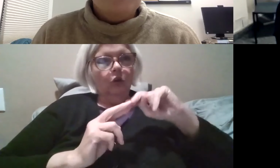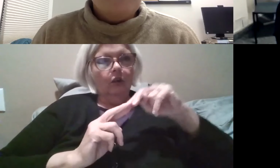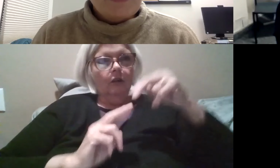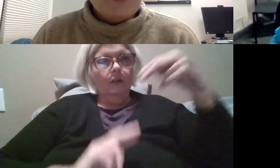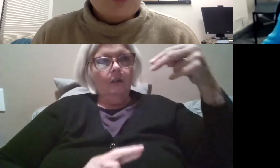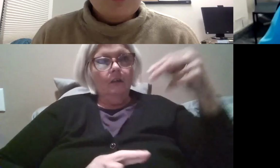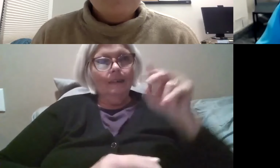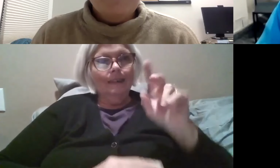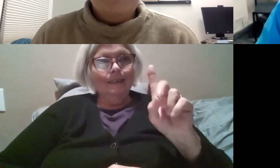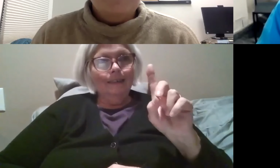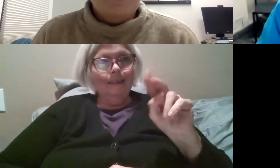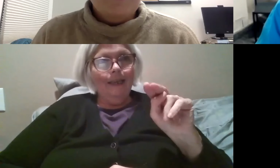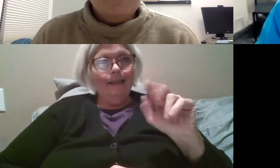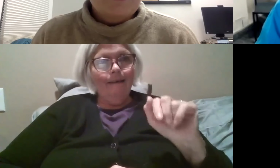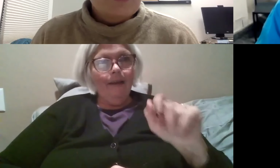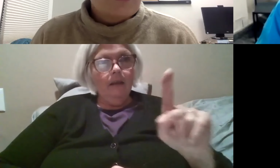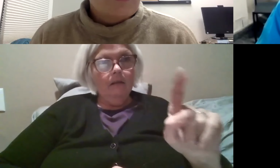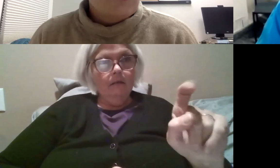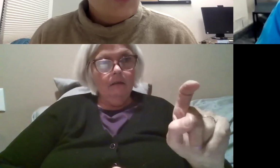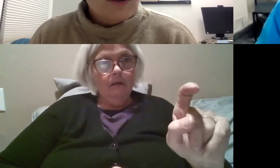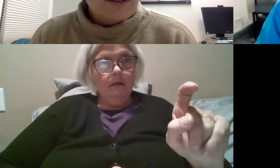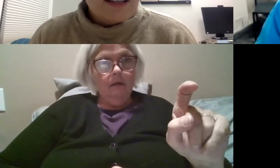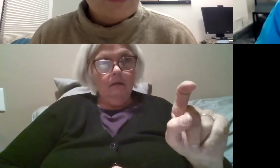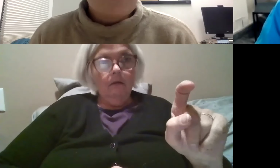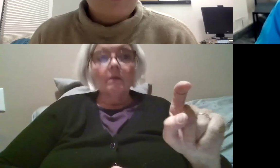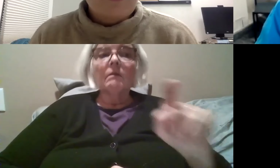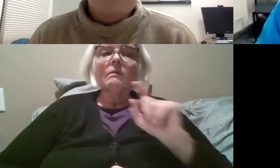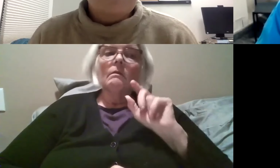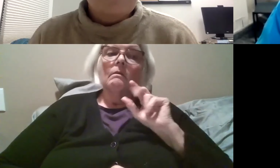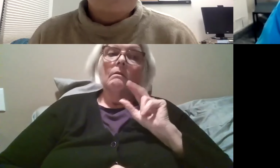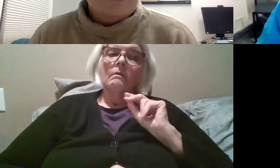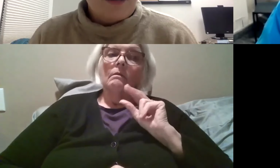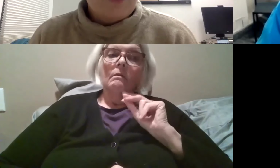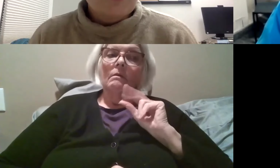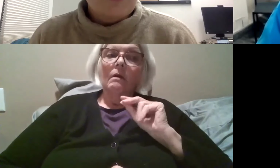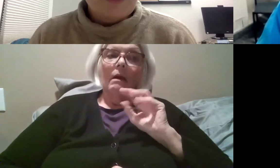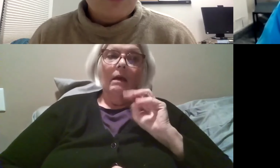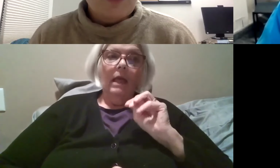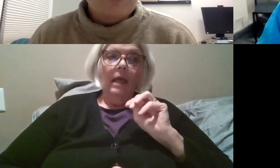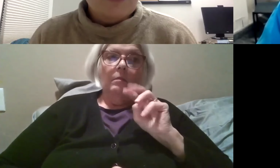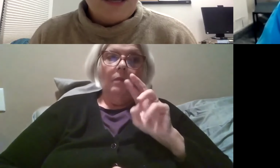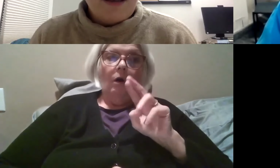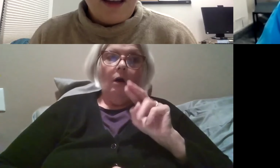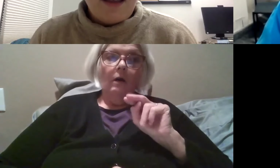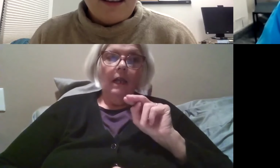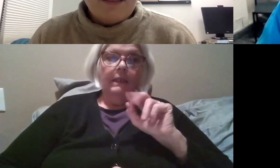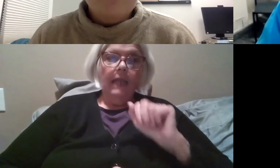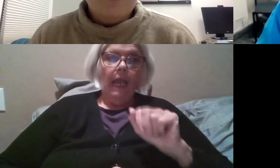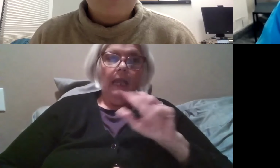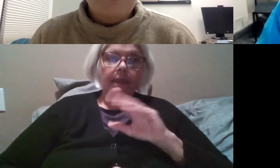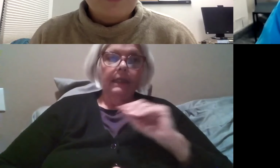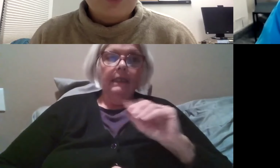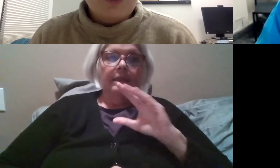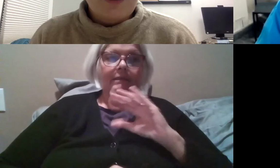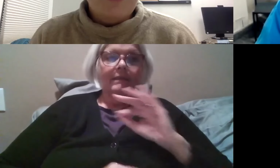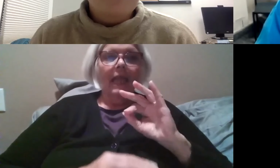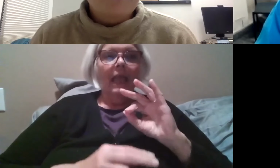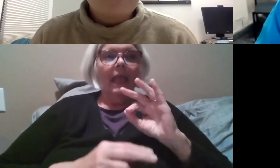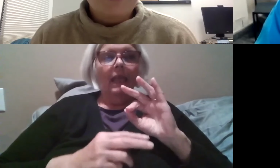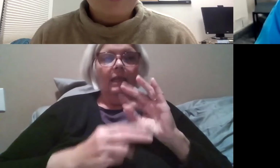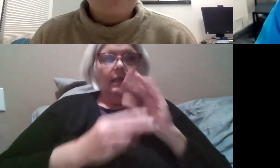is a messenger. It cannot get into the nucleus of the cell. So that's where your DNA is. That's